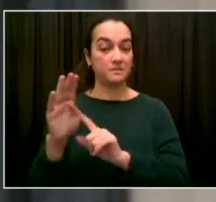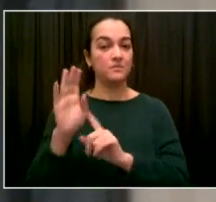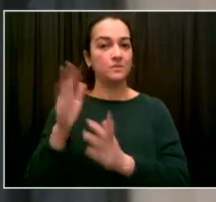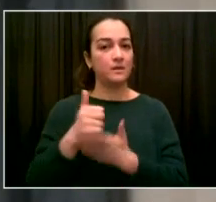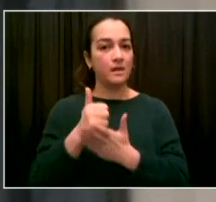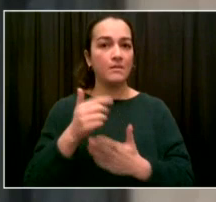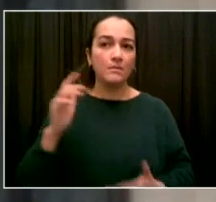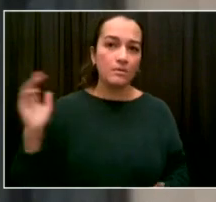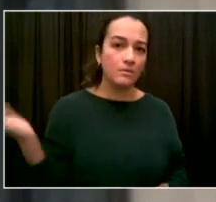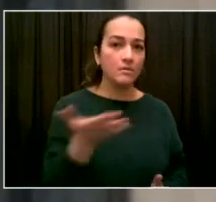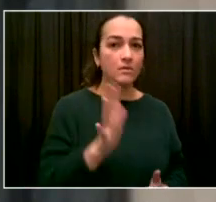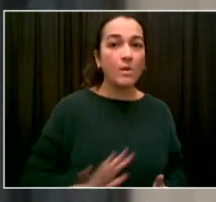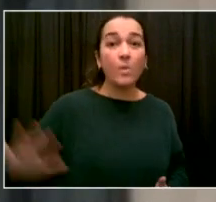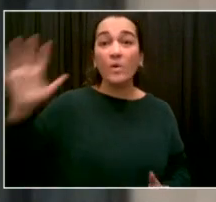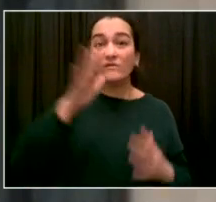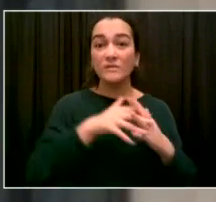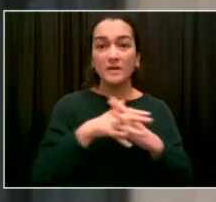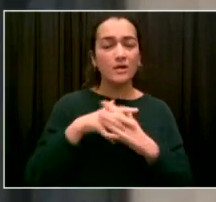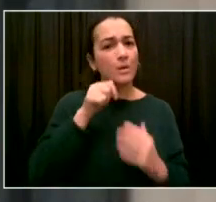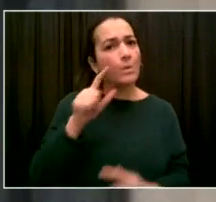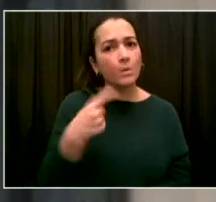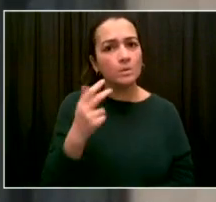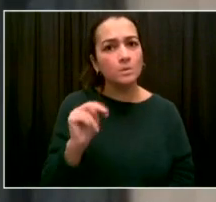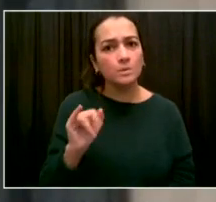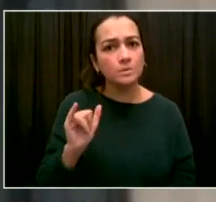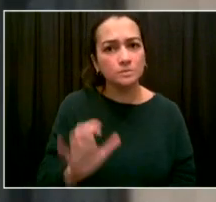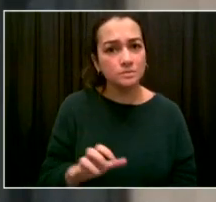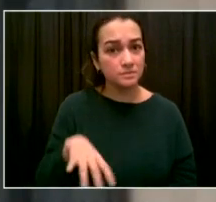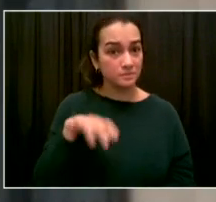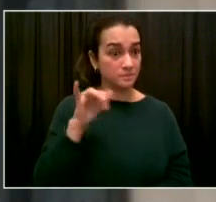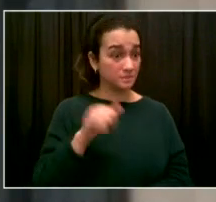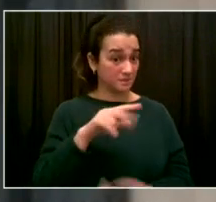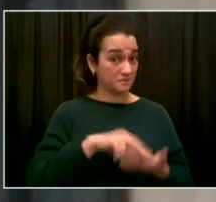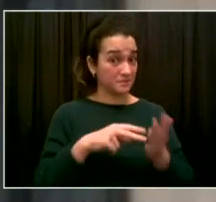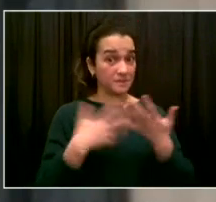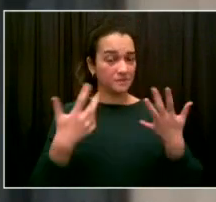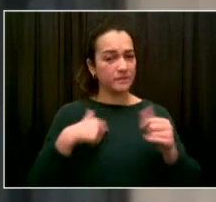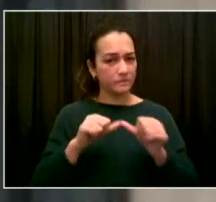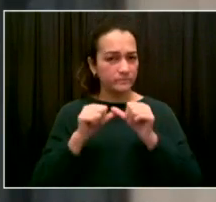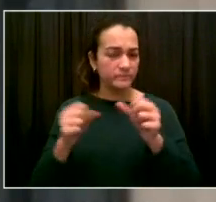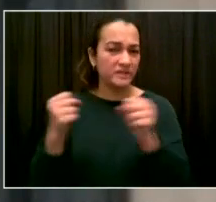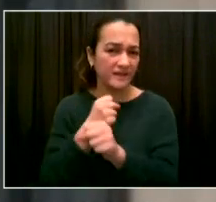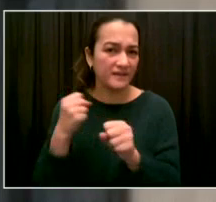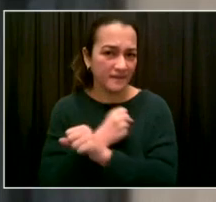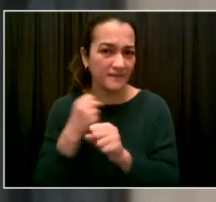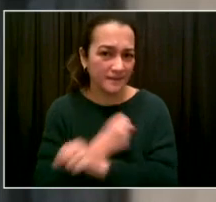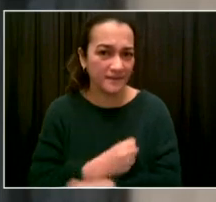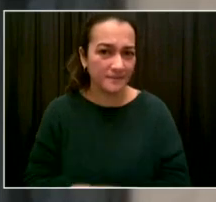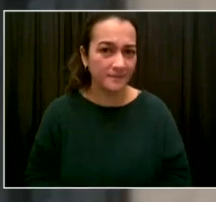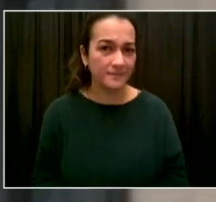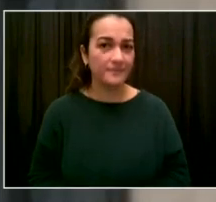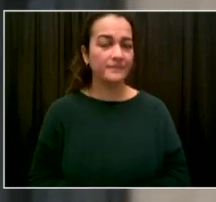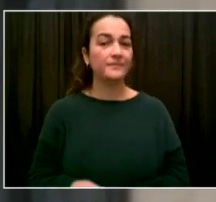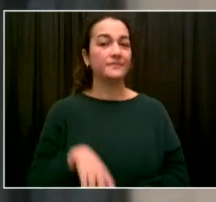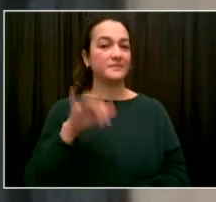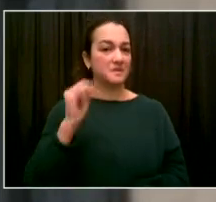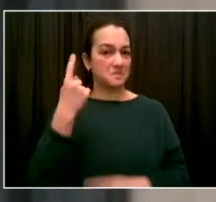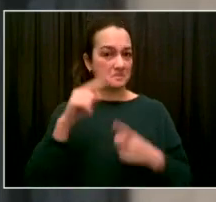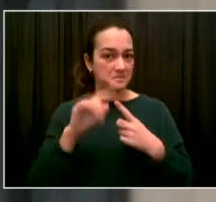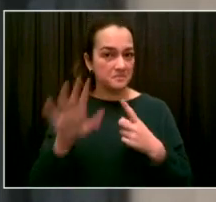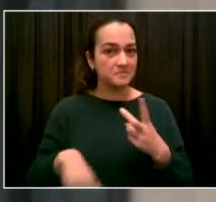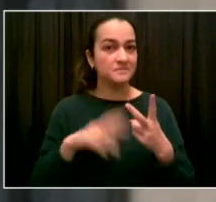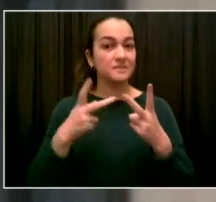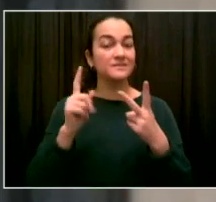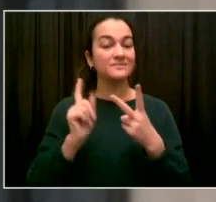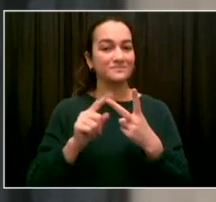this, what they're trying to do in so many legislatures across the country on voting rights, taking away people's voting rights, redrawing